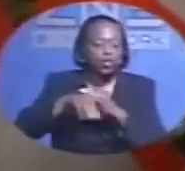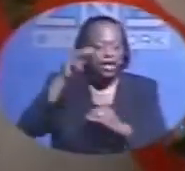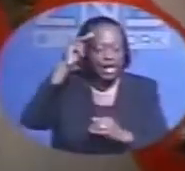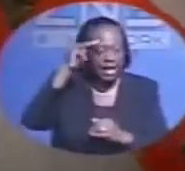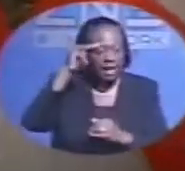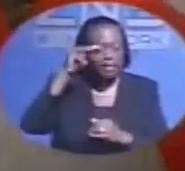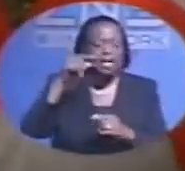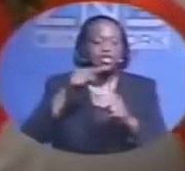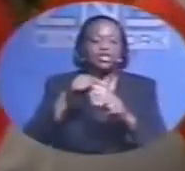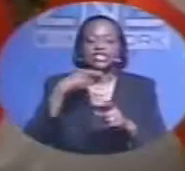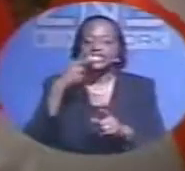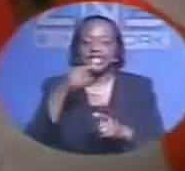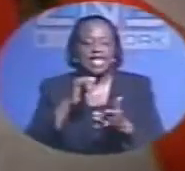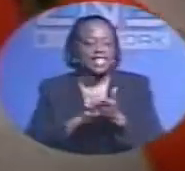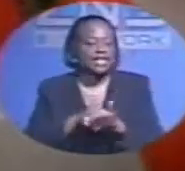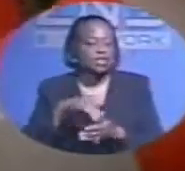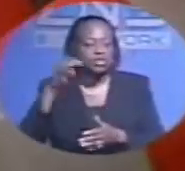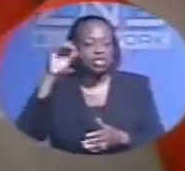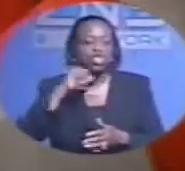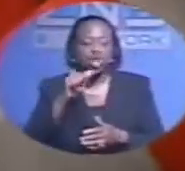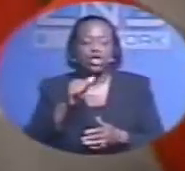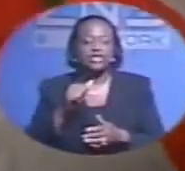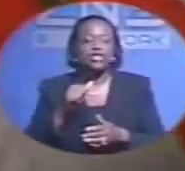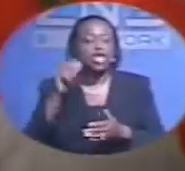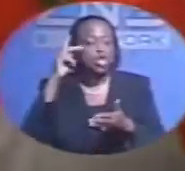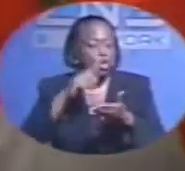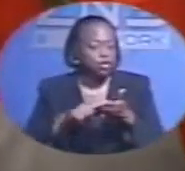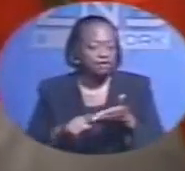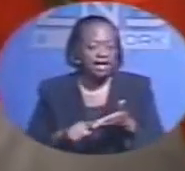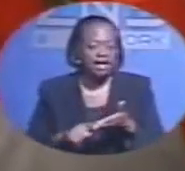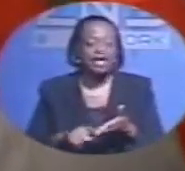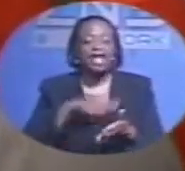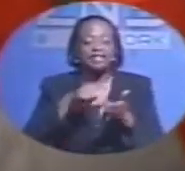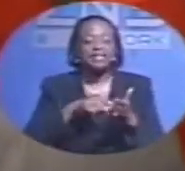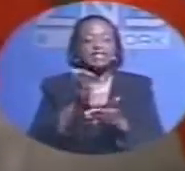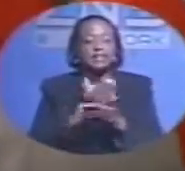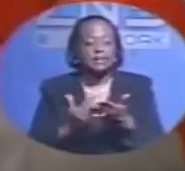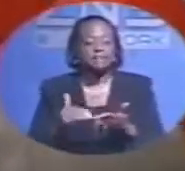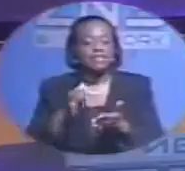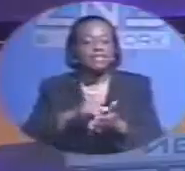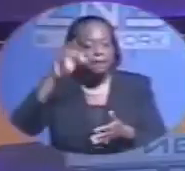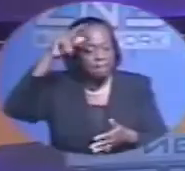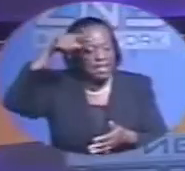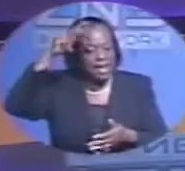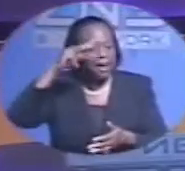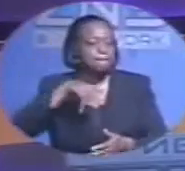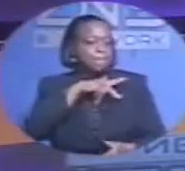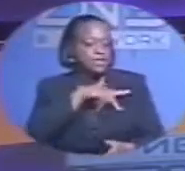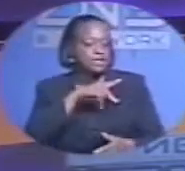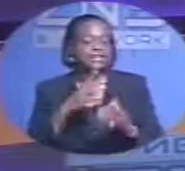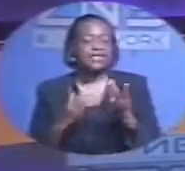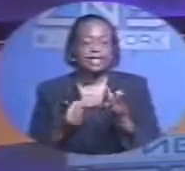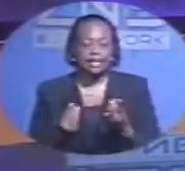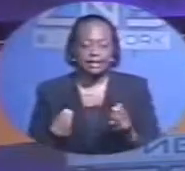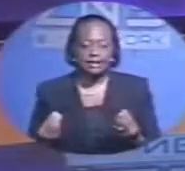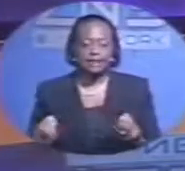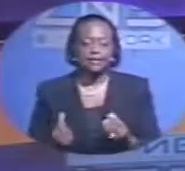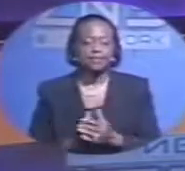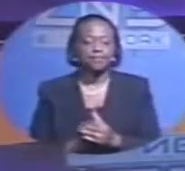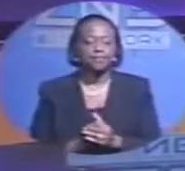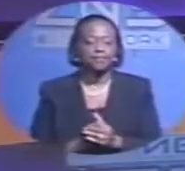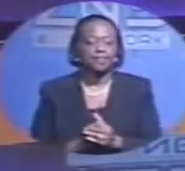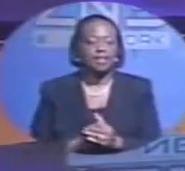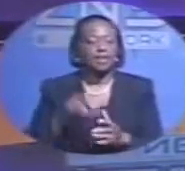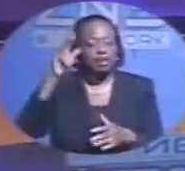okay, that he was not notified and be surprised, because this was something the Prime Minister personally did. Well, Prime Minister Perry